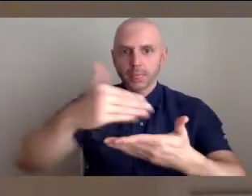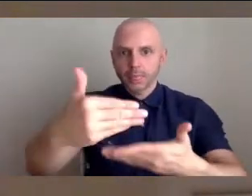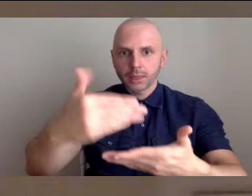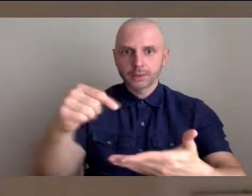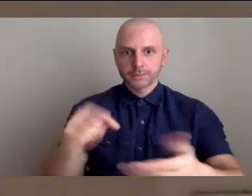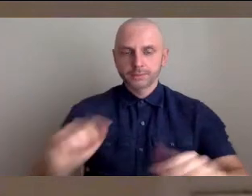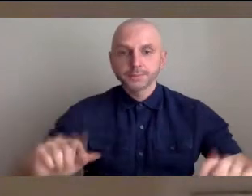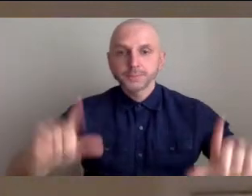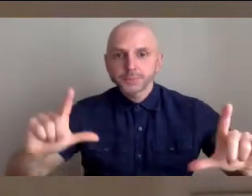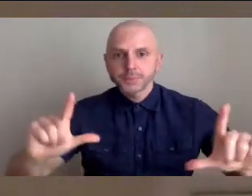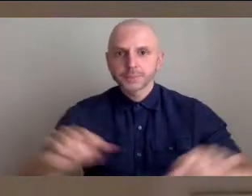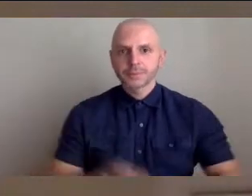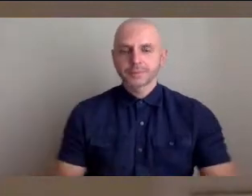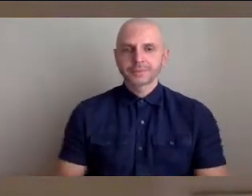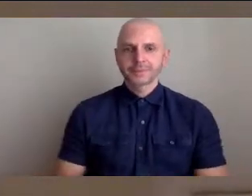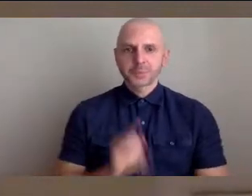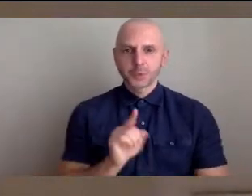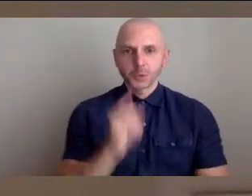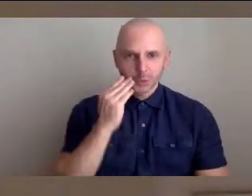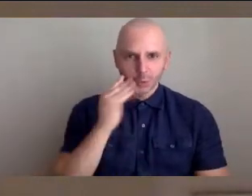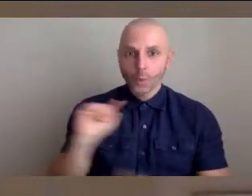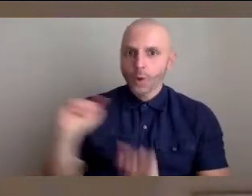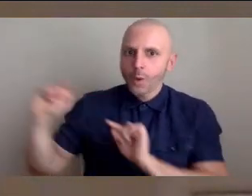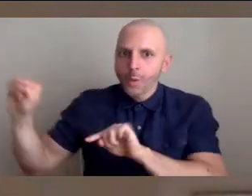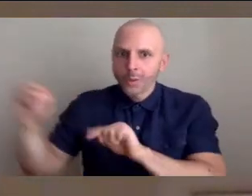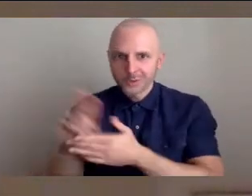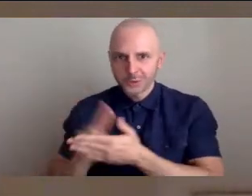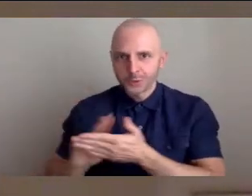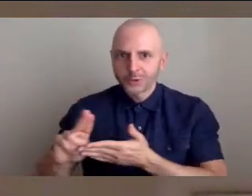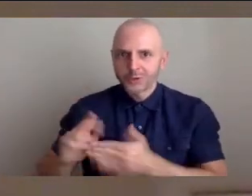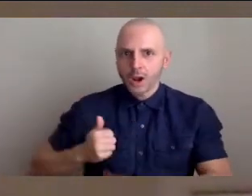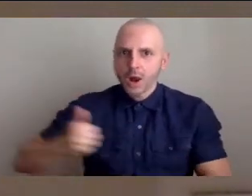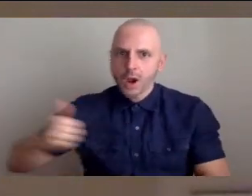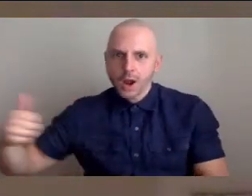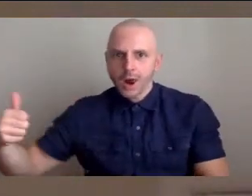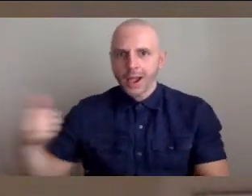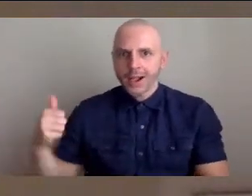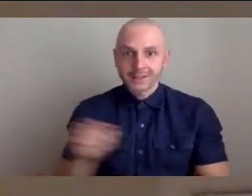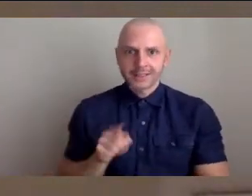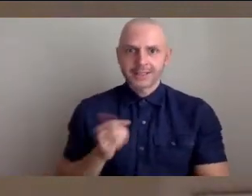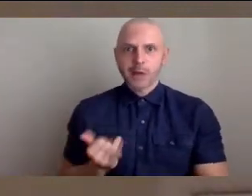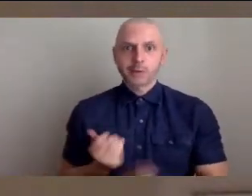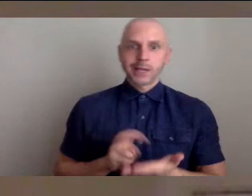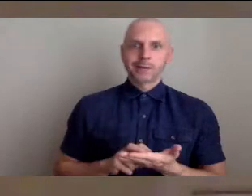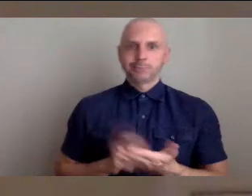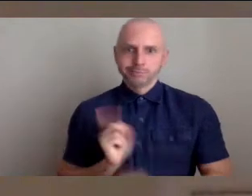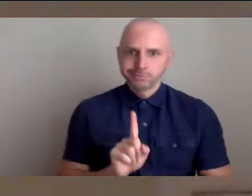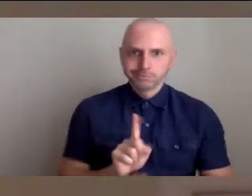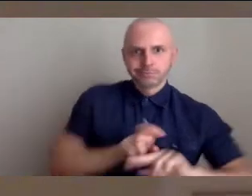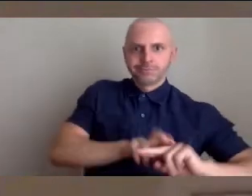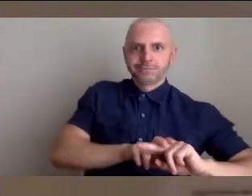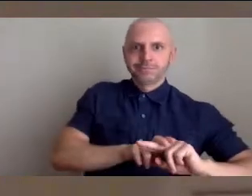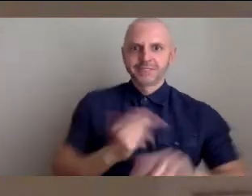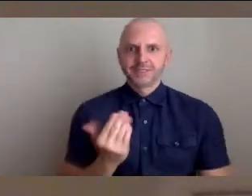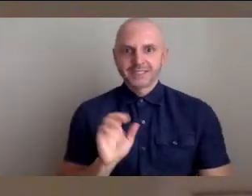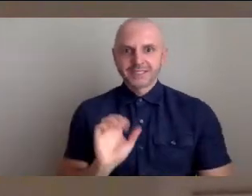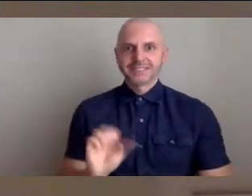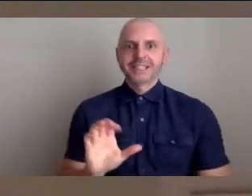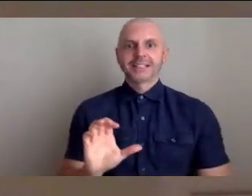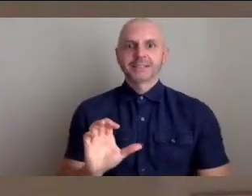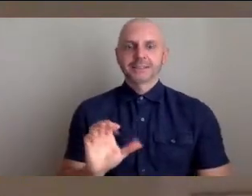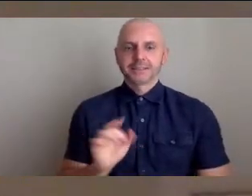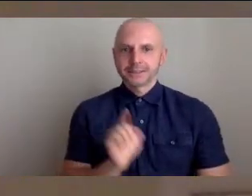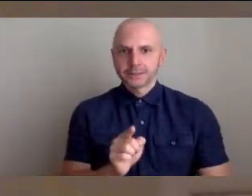seconds commute, it's a major test of mental fortitude. But we're finding ways to cope. In fact,